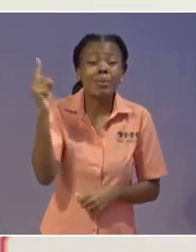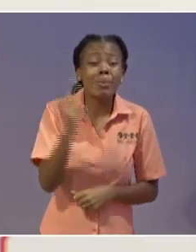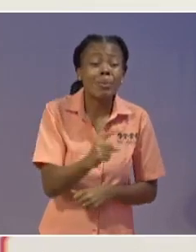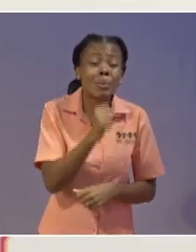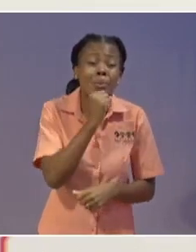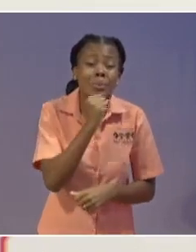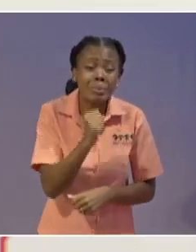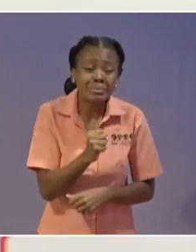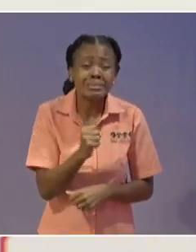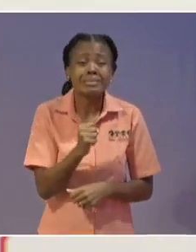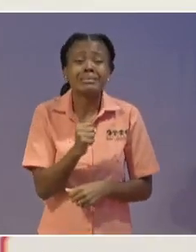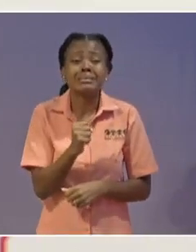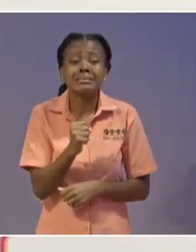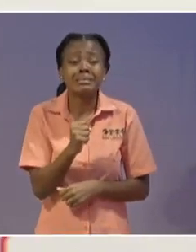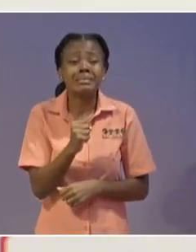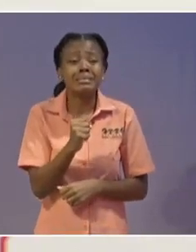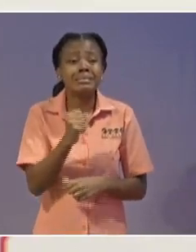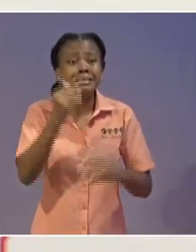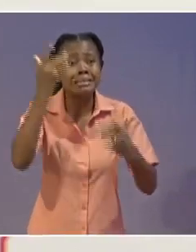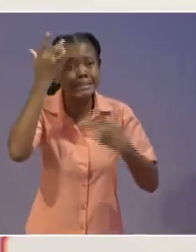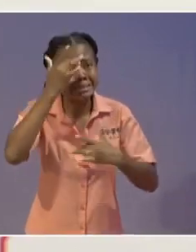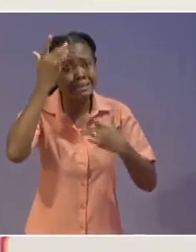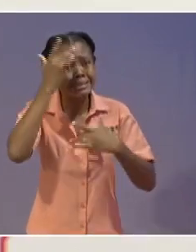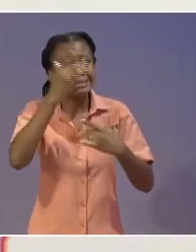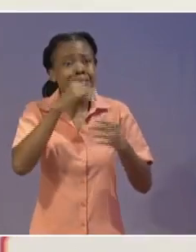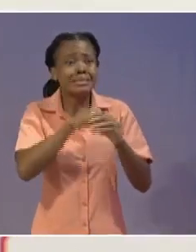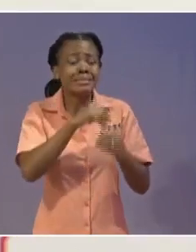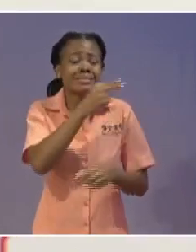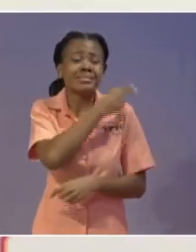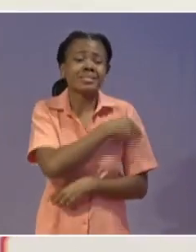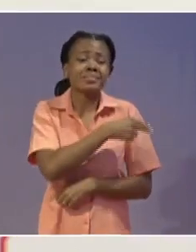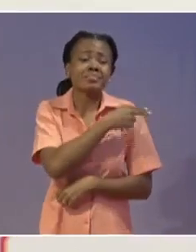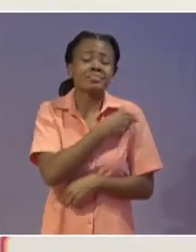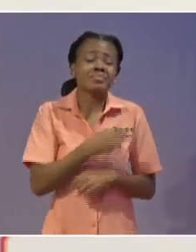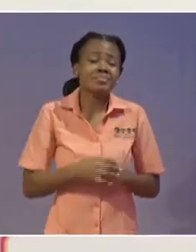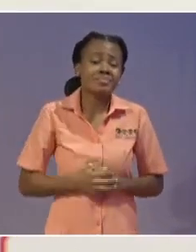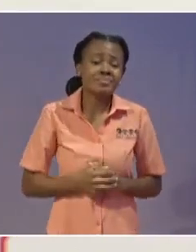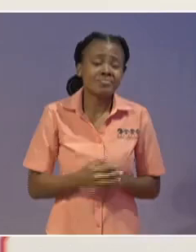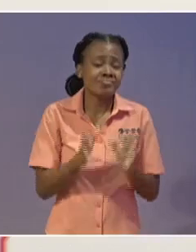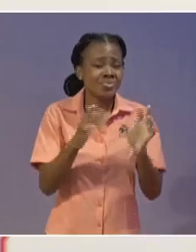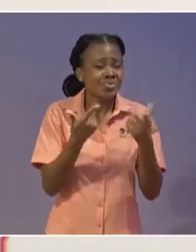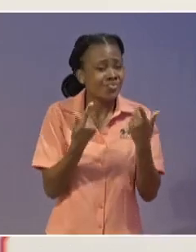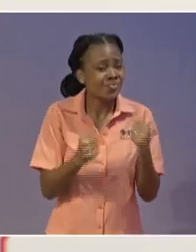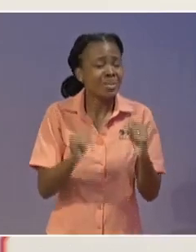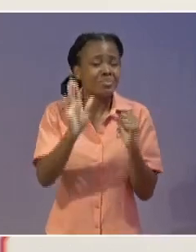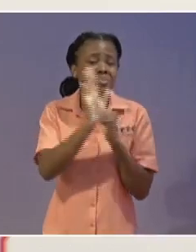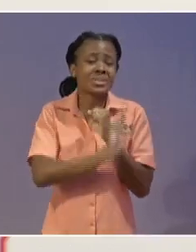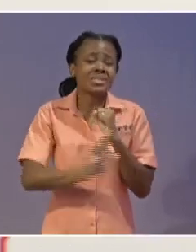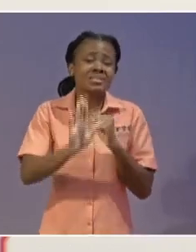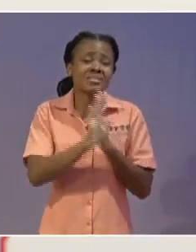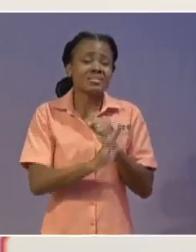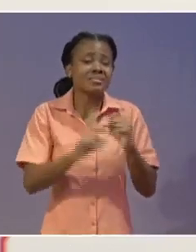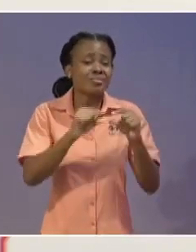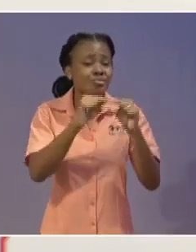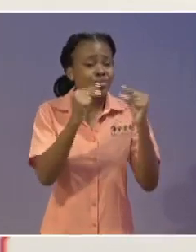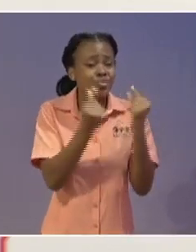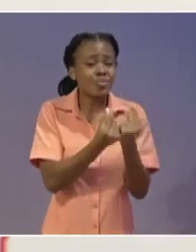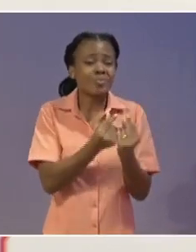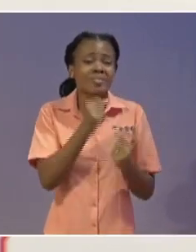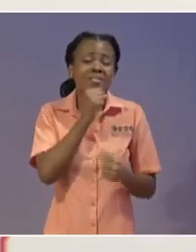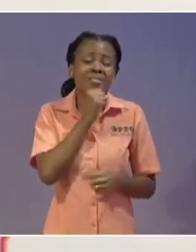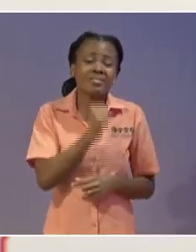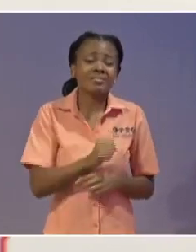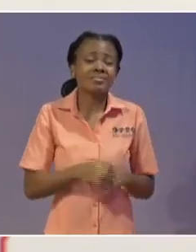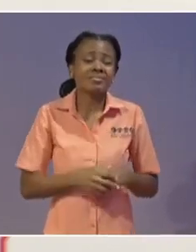We really want to make the effort to protect that age group. And right now we have 5 in the system, and of which 3